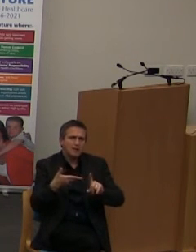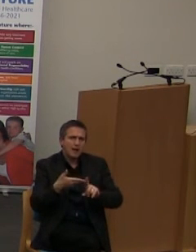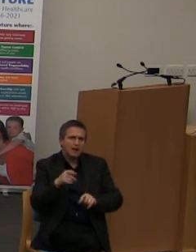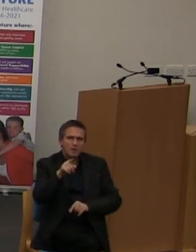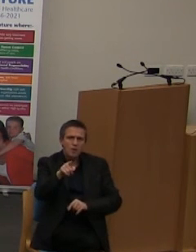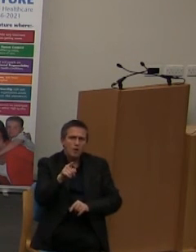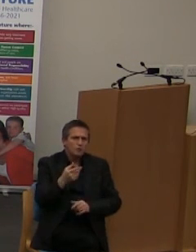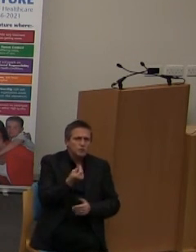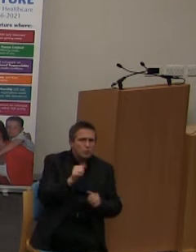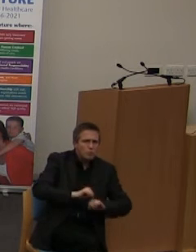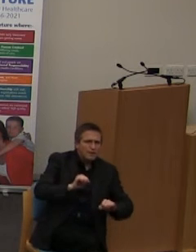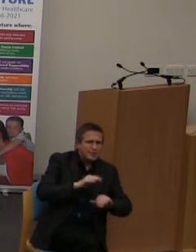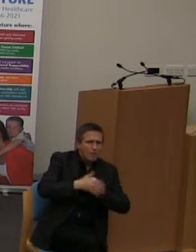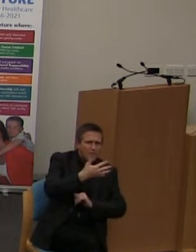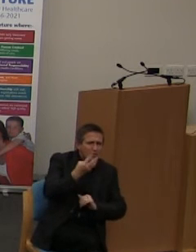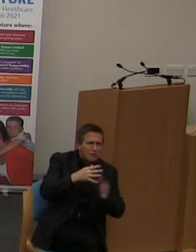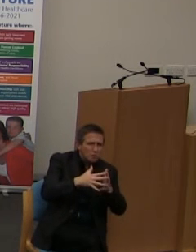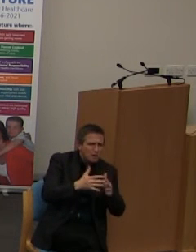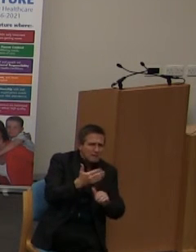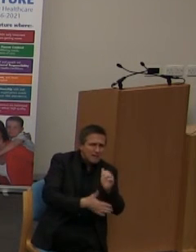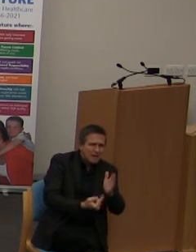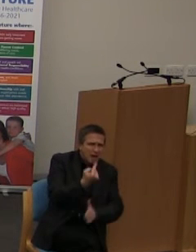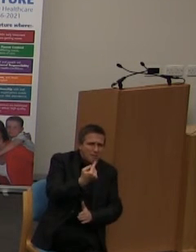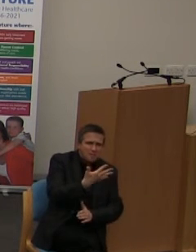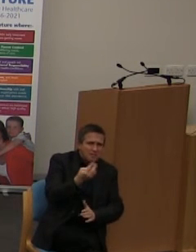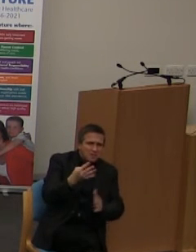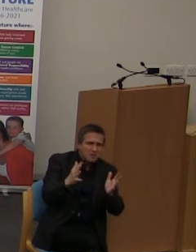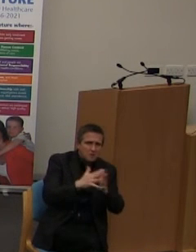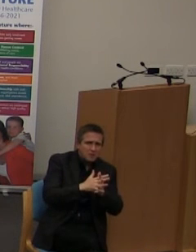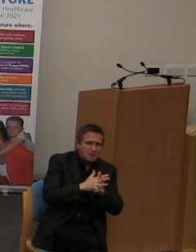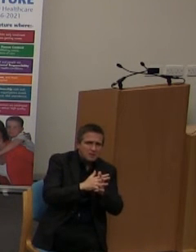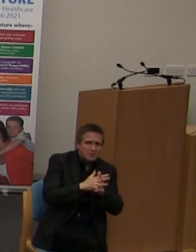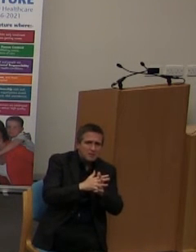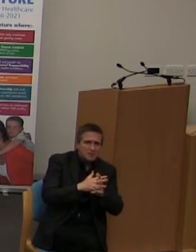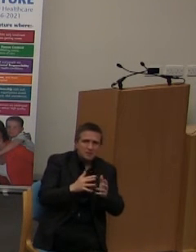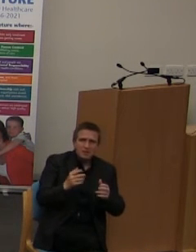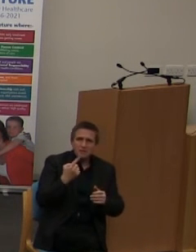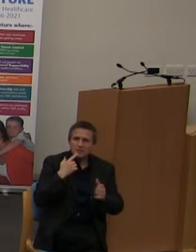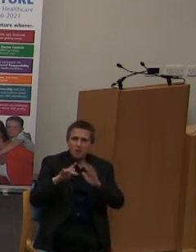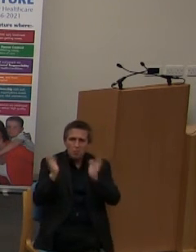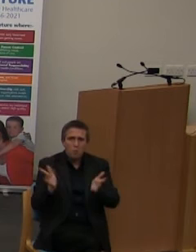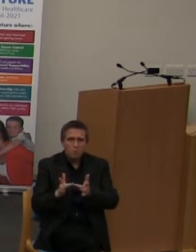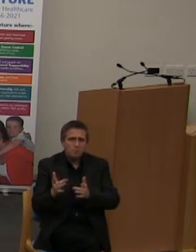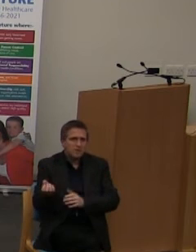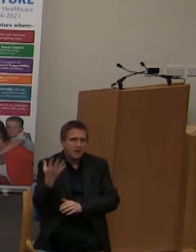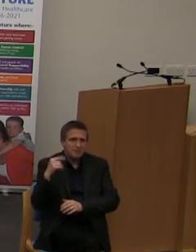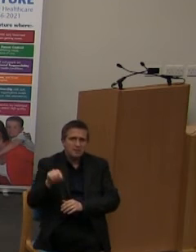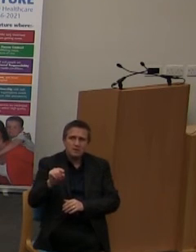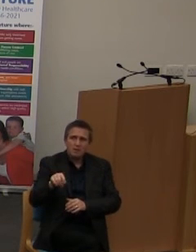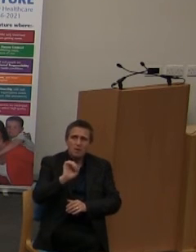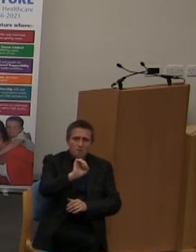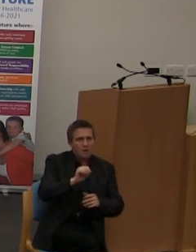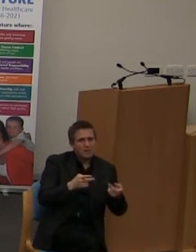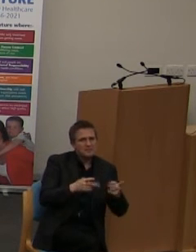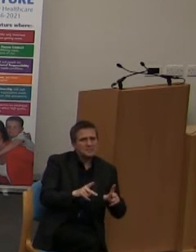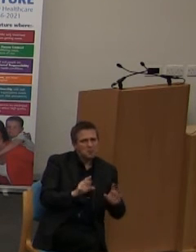waiting 53 weeks. We've got no one on the sort of list that's waited as long as that. However, in the system, it's just